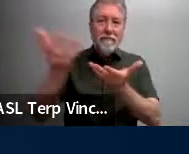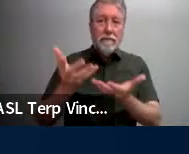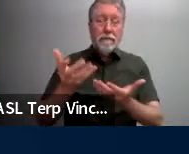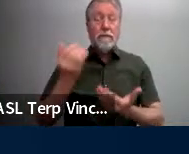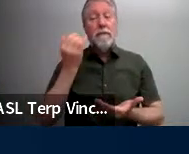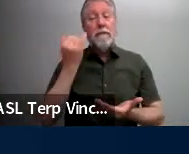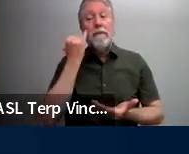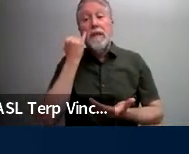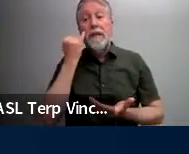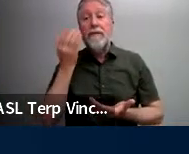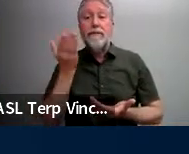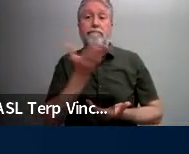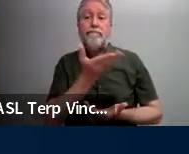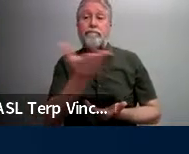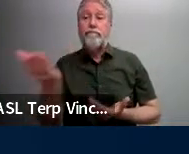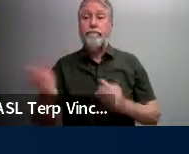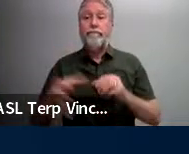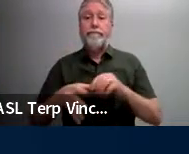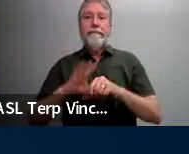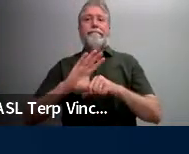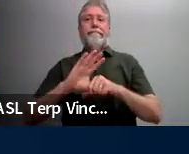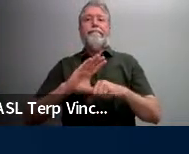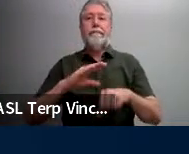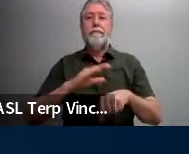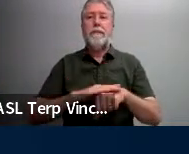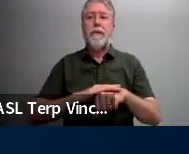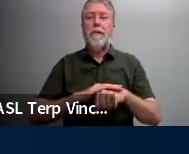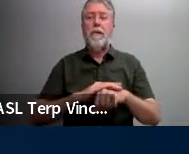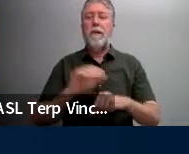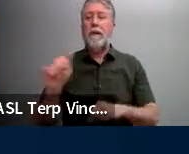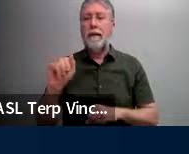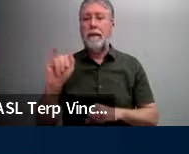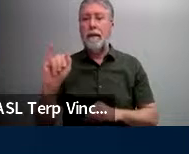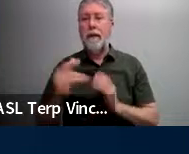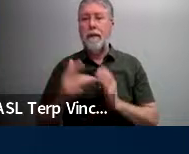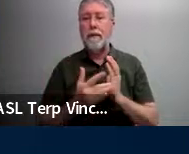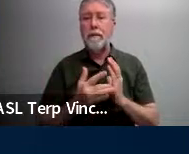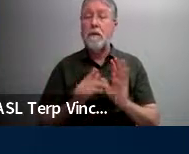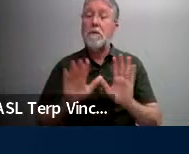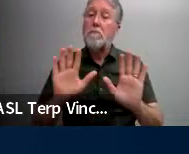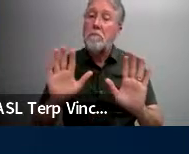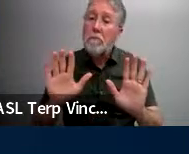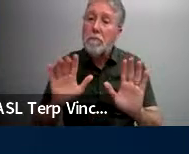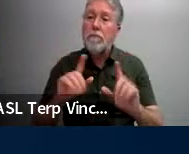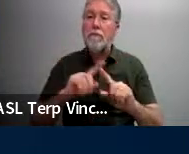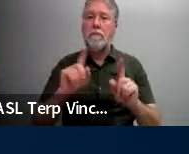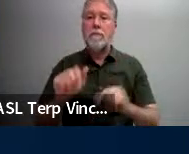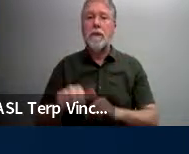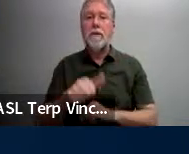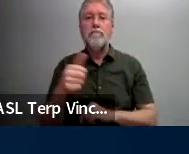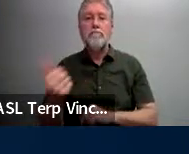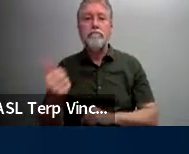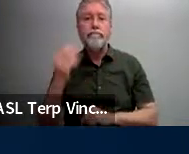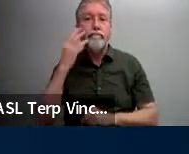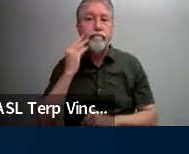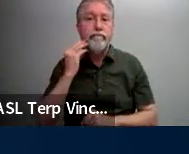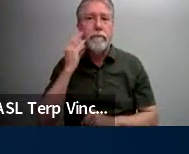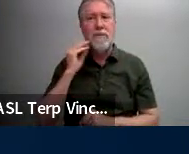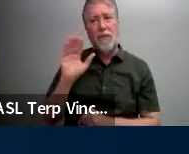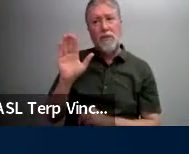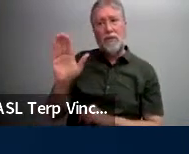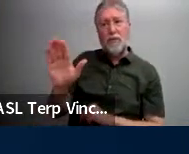about AI technology, and you are savvy or have some knowledge or experience from your disability